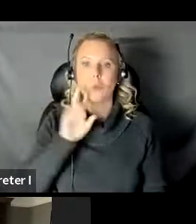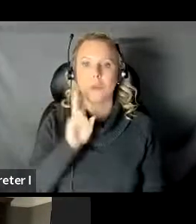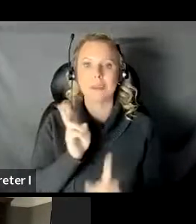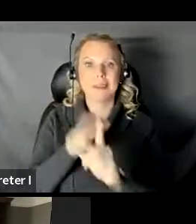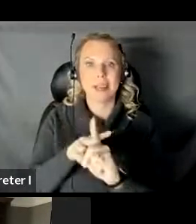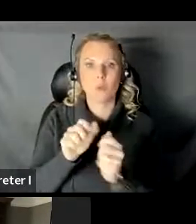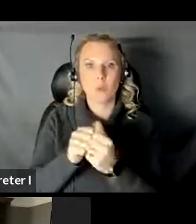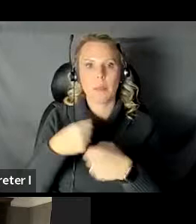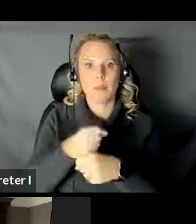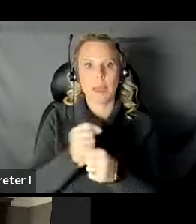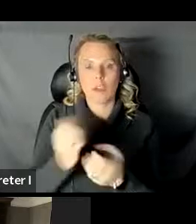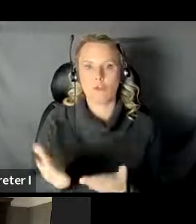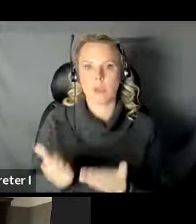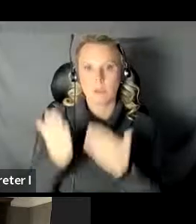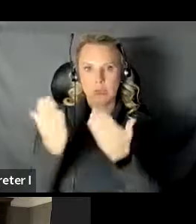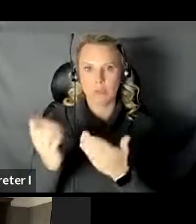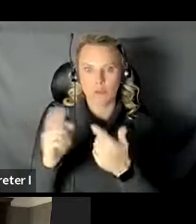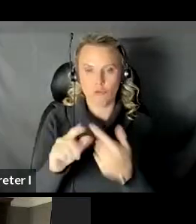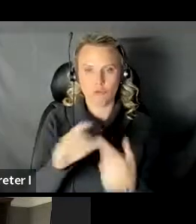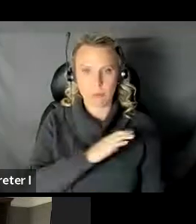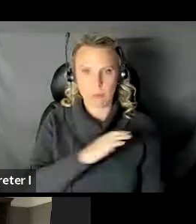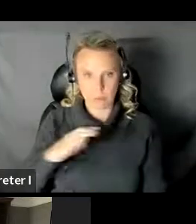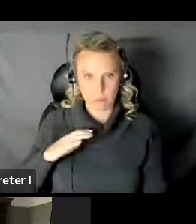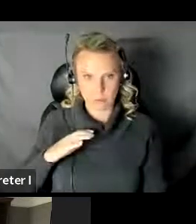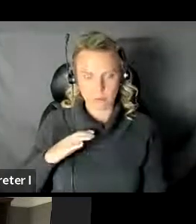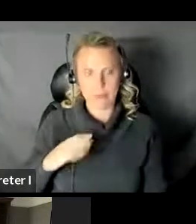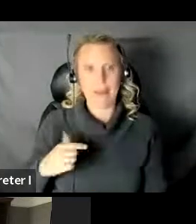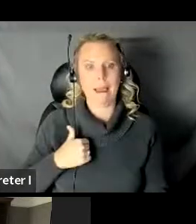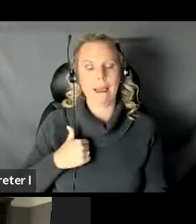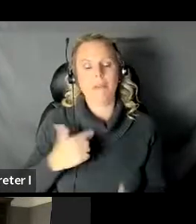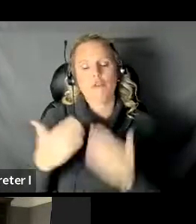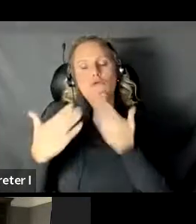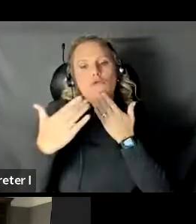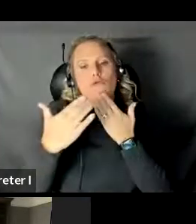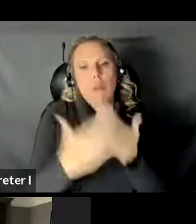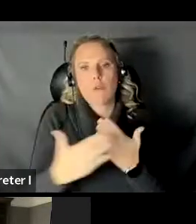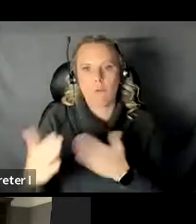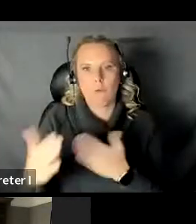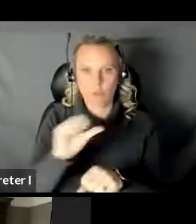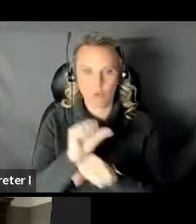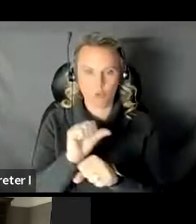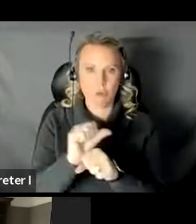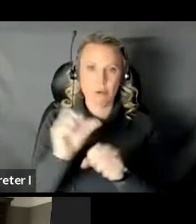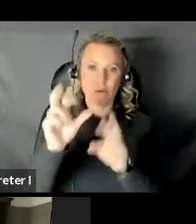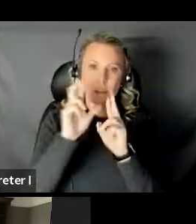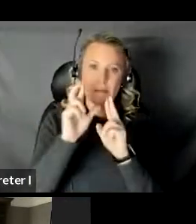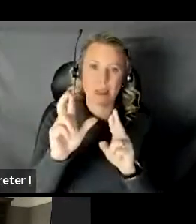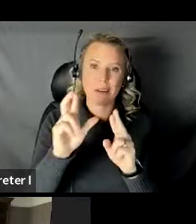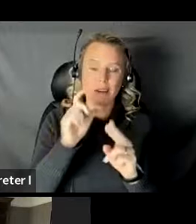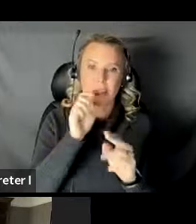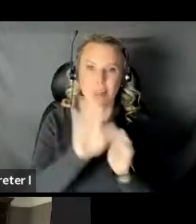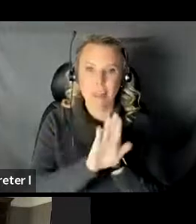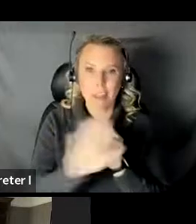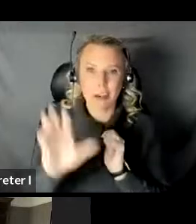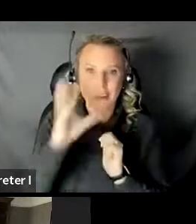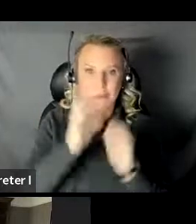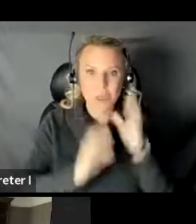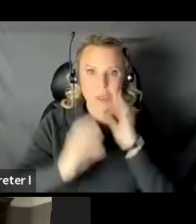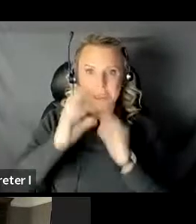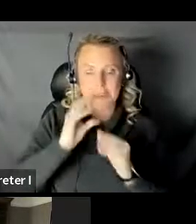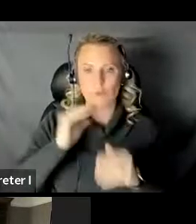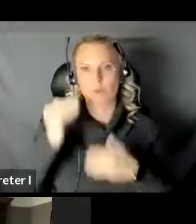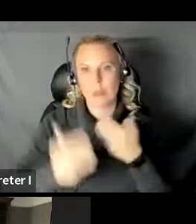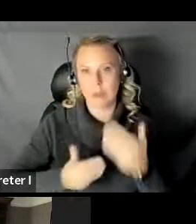with making recommendations to the council. And I have deep gratitude for their work and respect for their experience and their